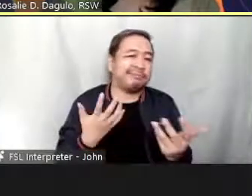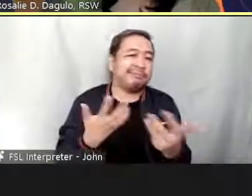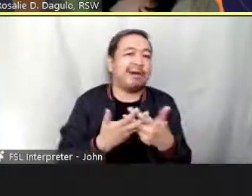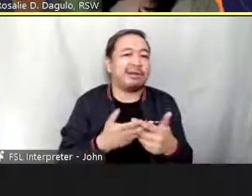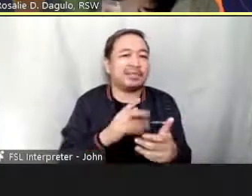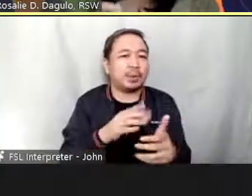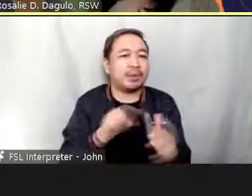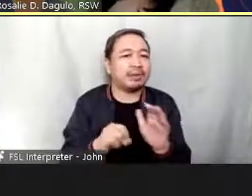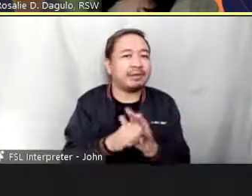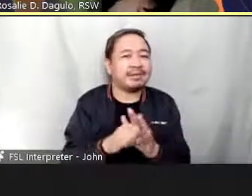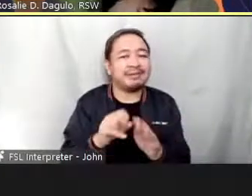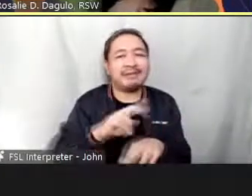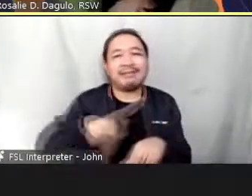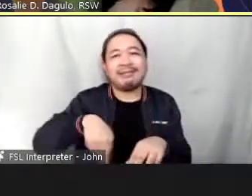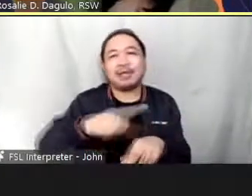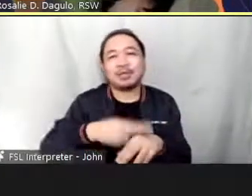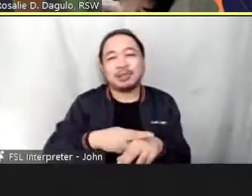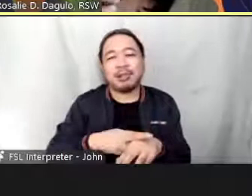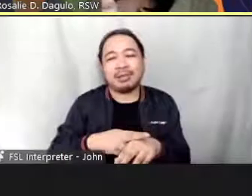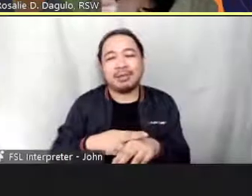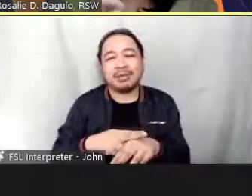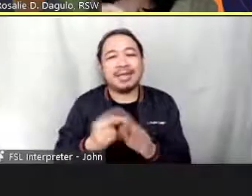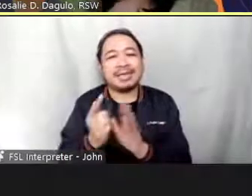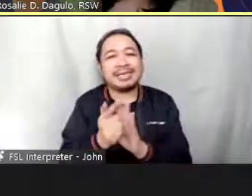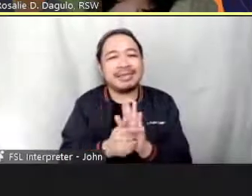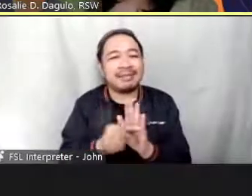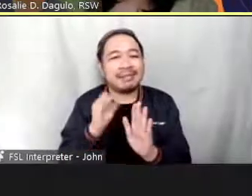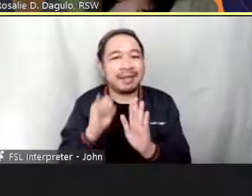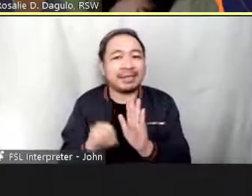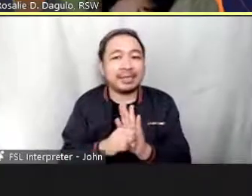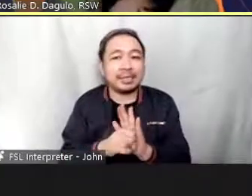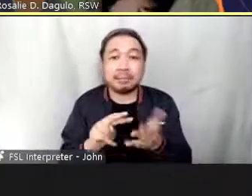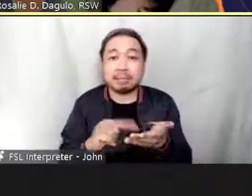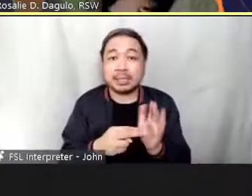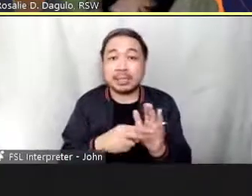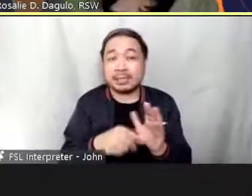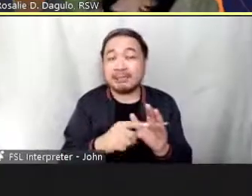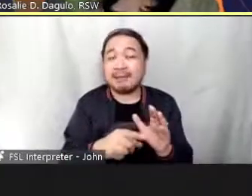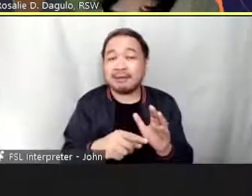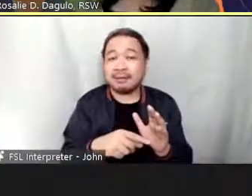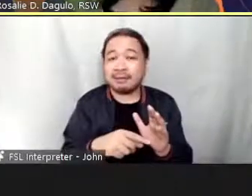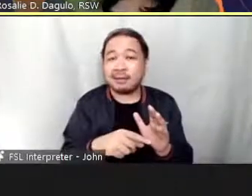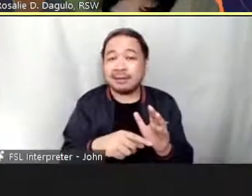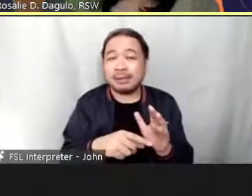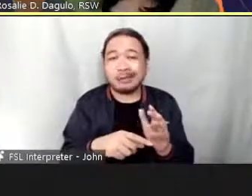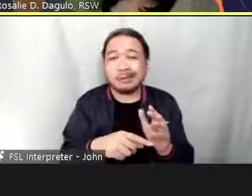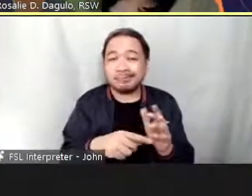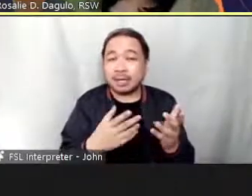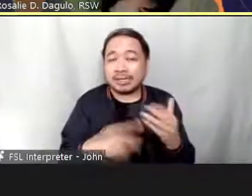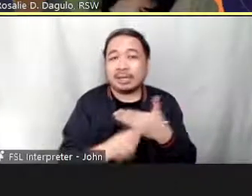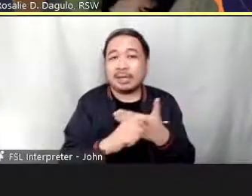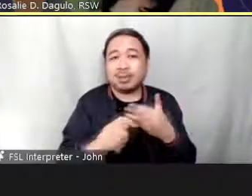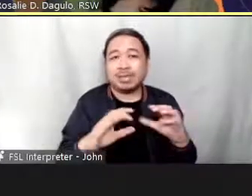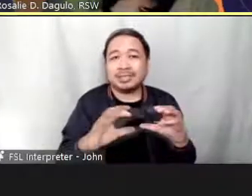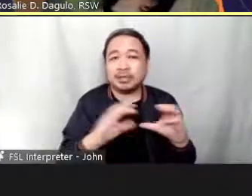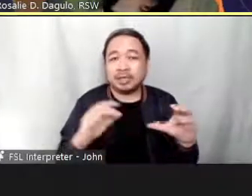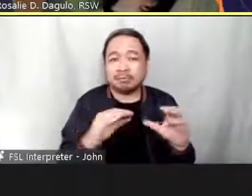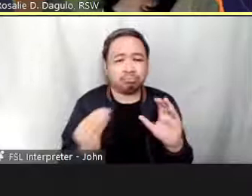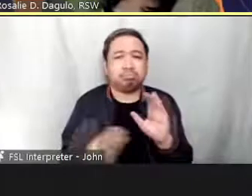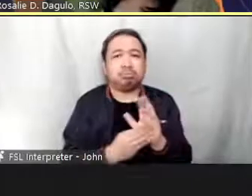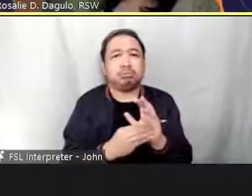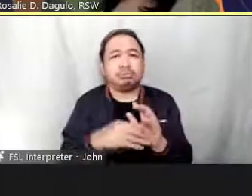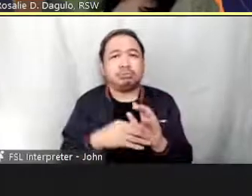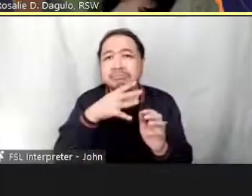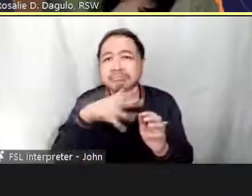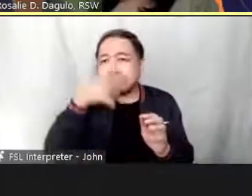a foundling certificate doesn't indicate the parents of the children, and